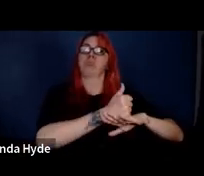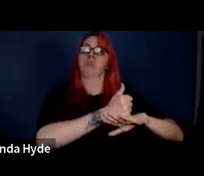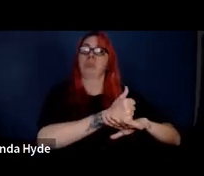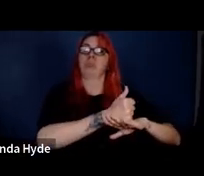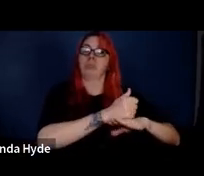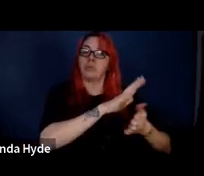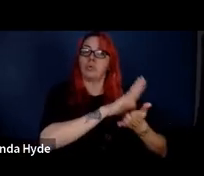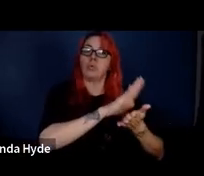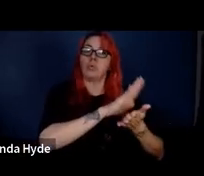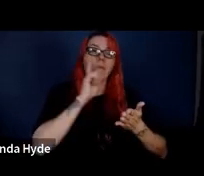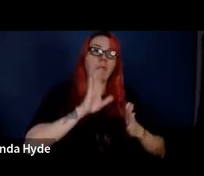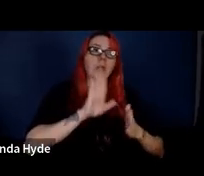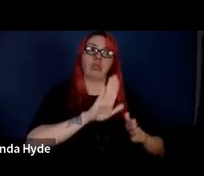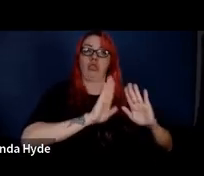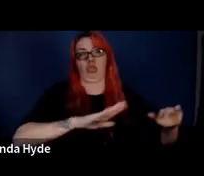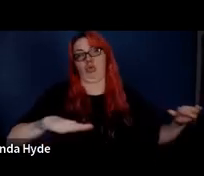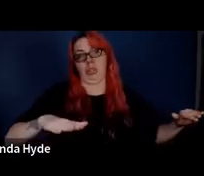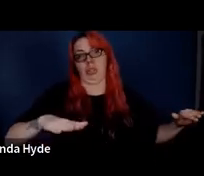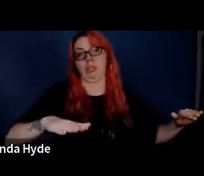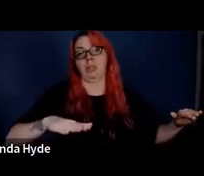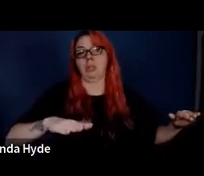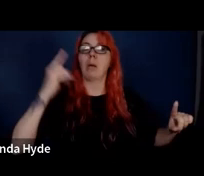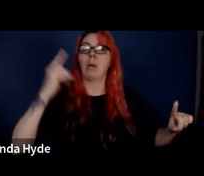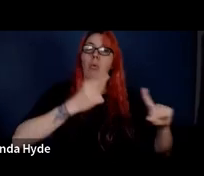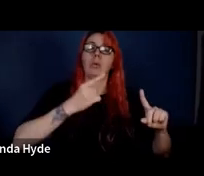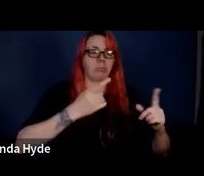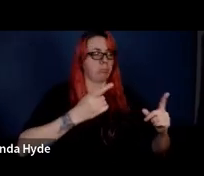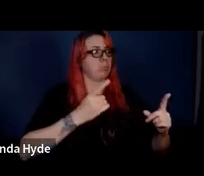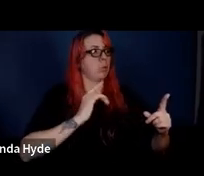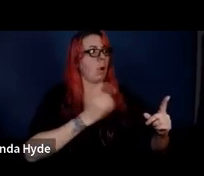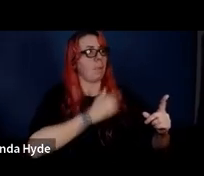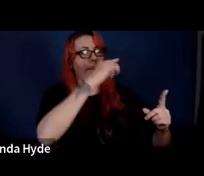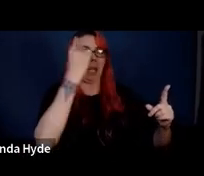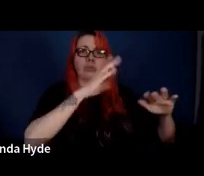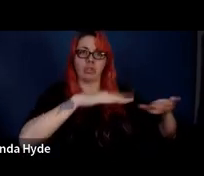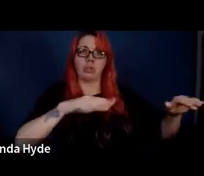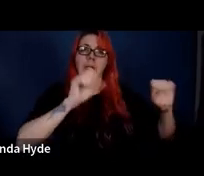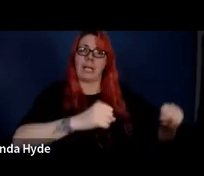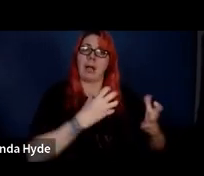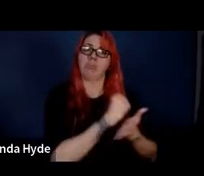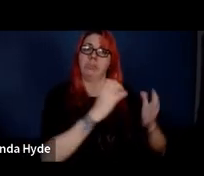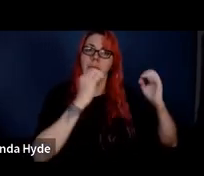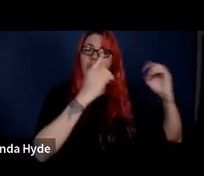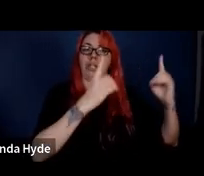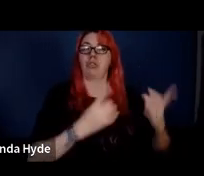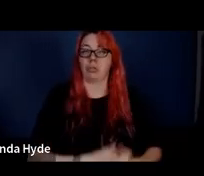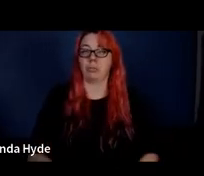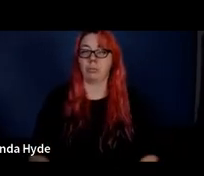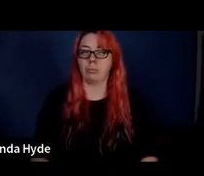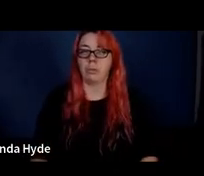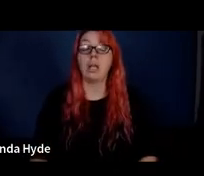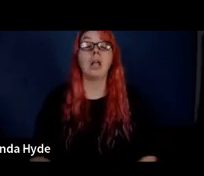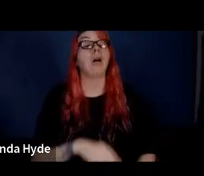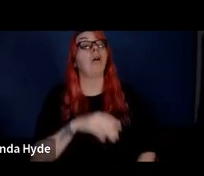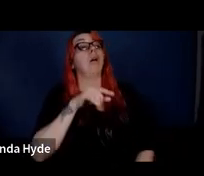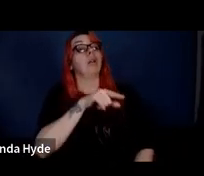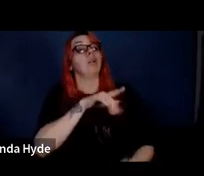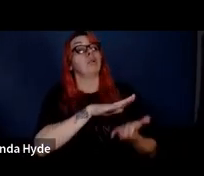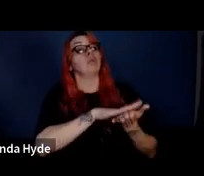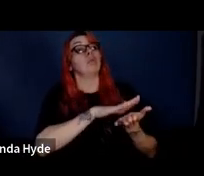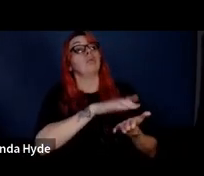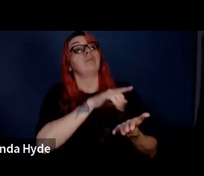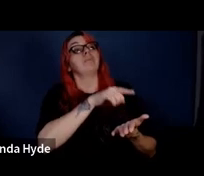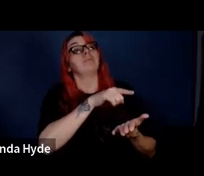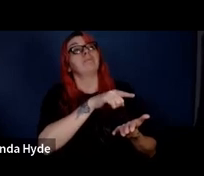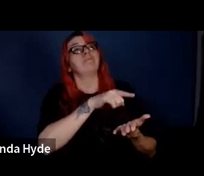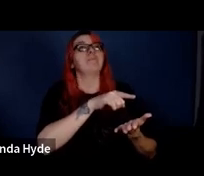could get educated. And what I should say, why I say it's not so far from a residential school, is that many of those people were also multiracial. They were